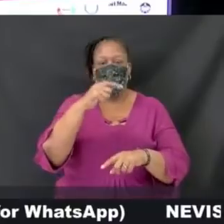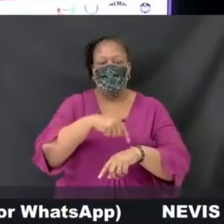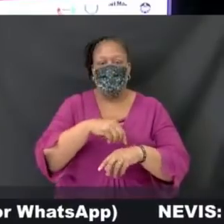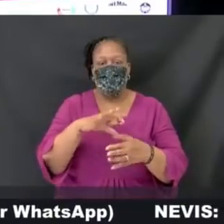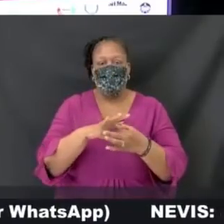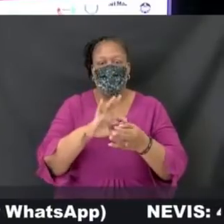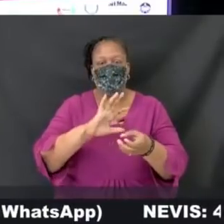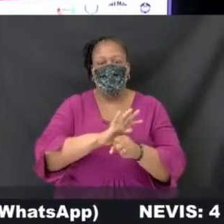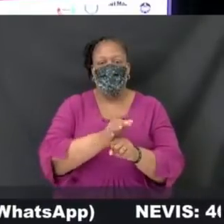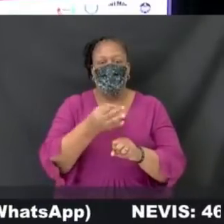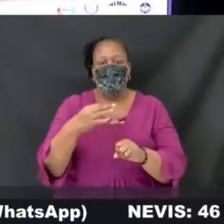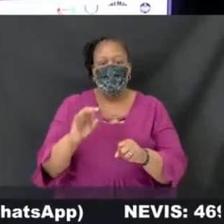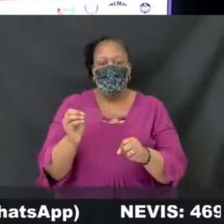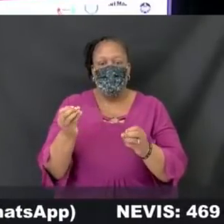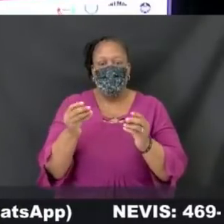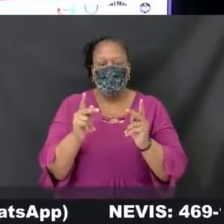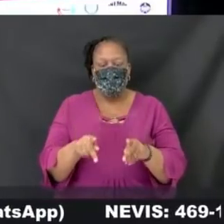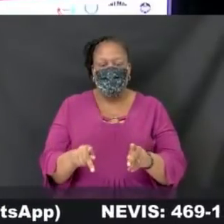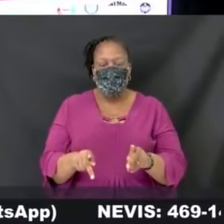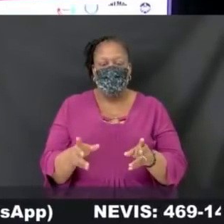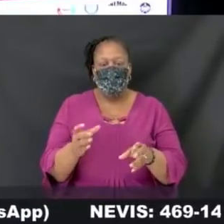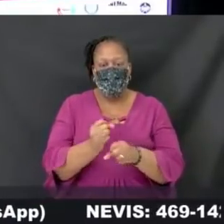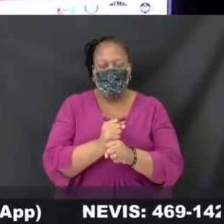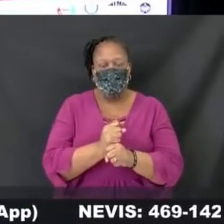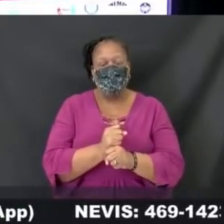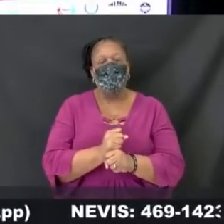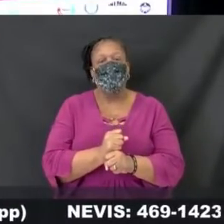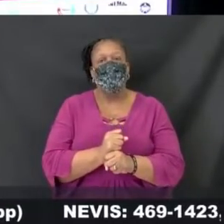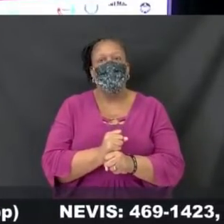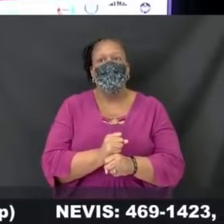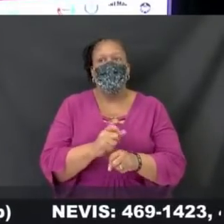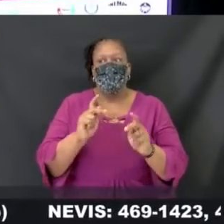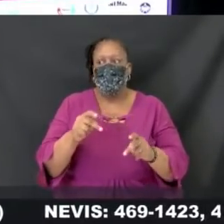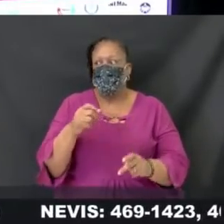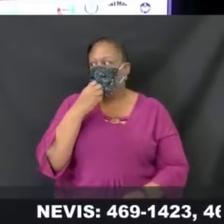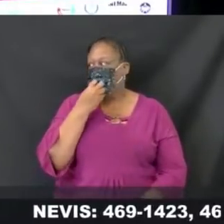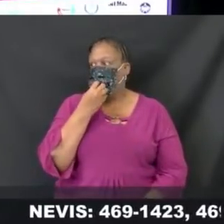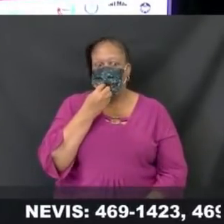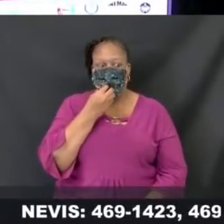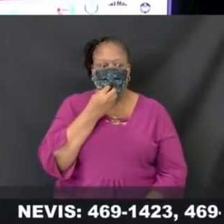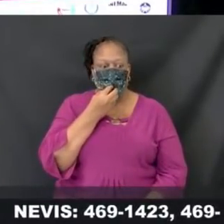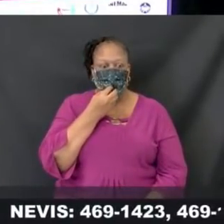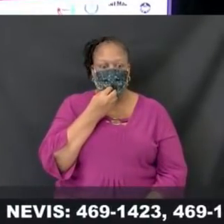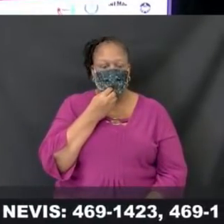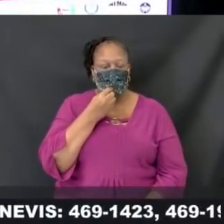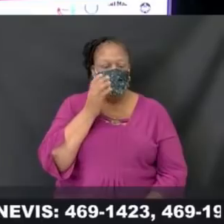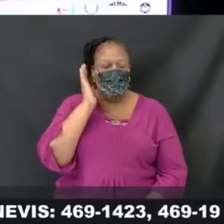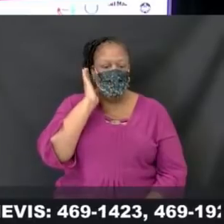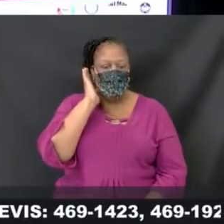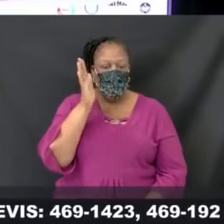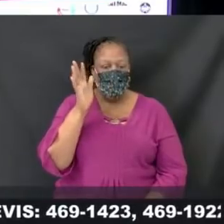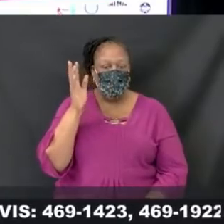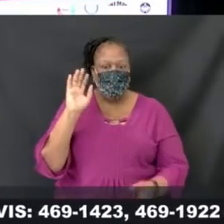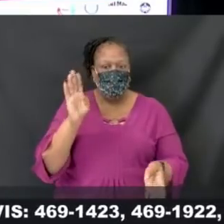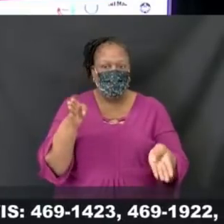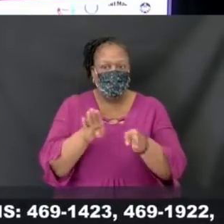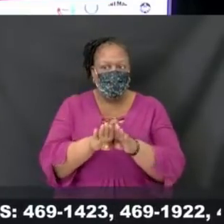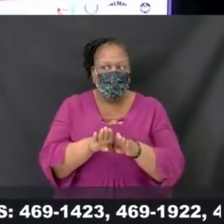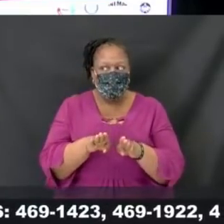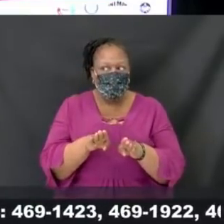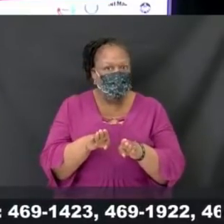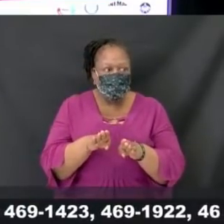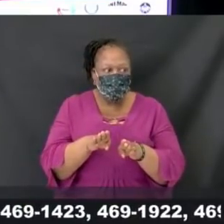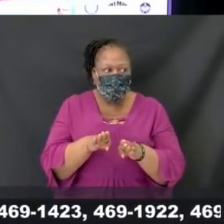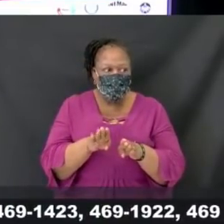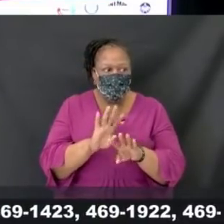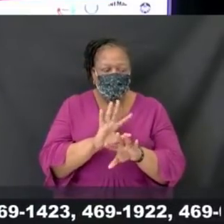And I think some recommendations were made. While on vacation, I would have listened to a presentation that was made by the Honorable